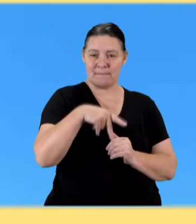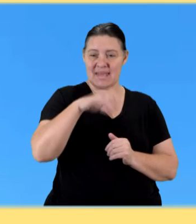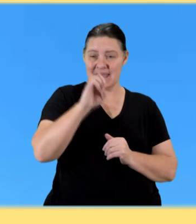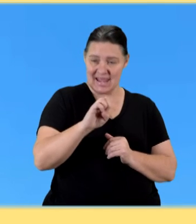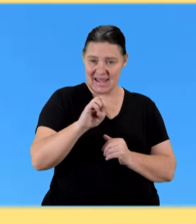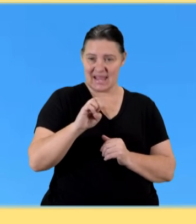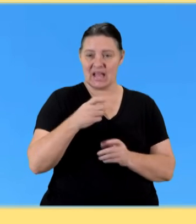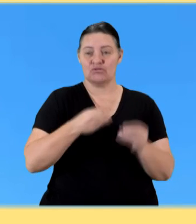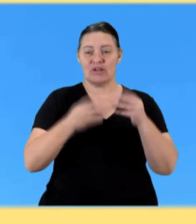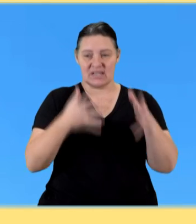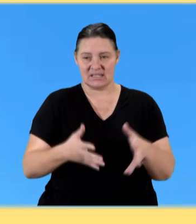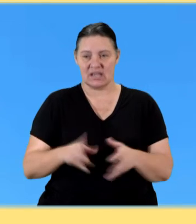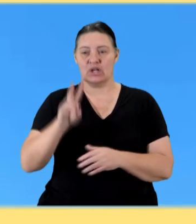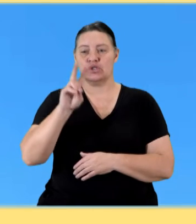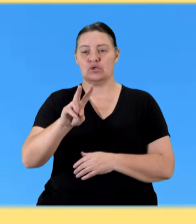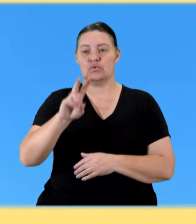PE traders